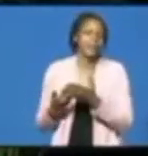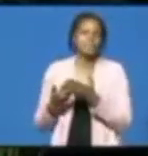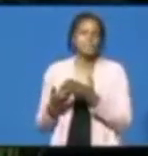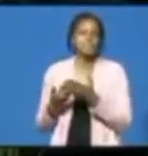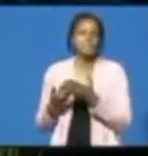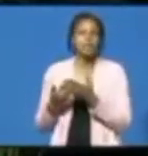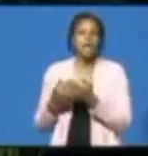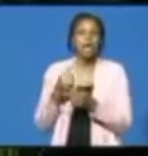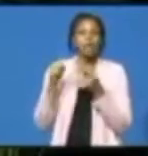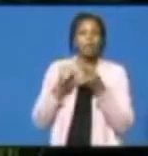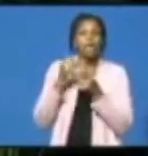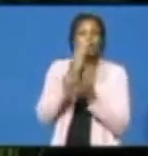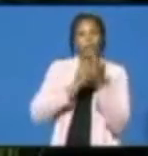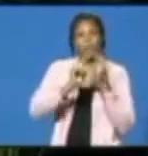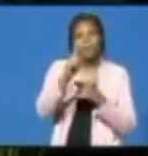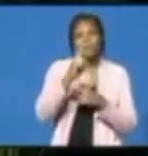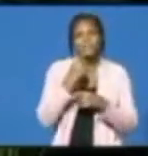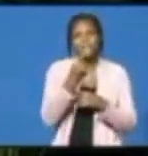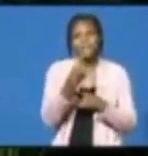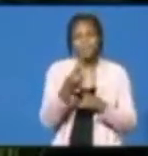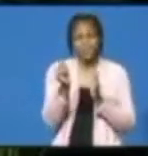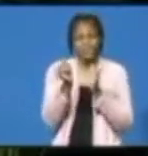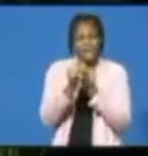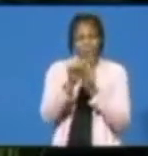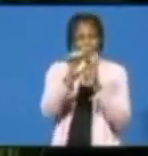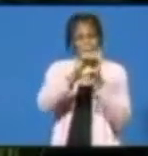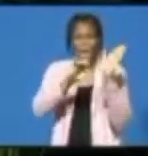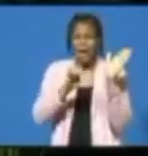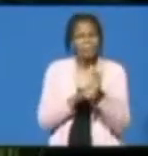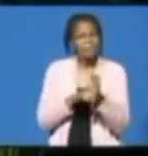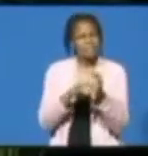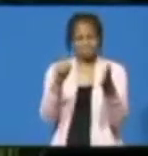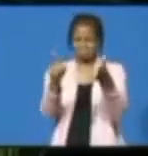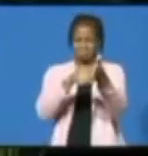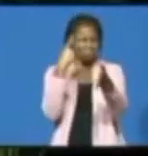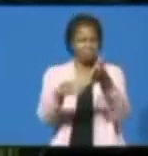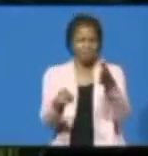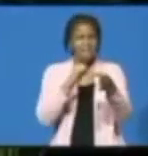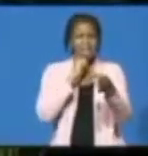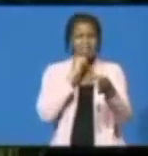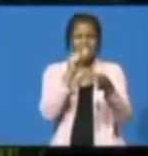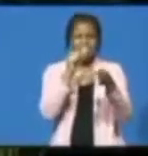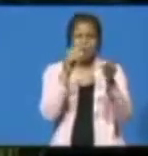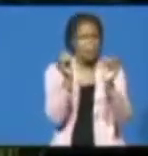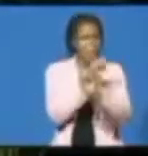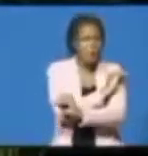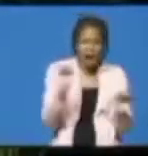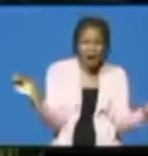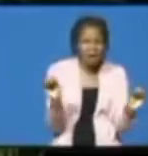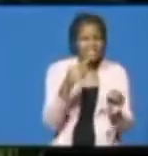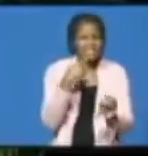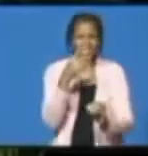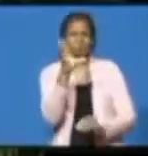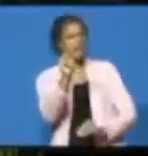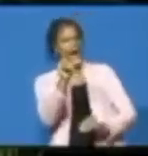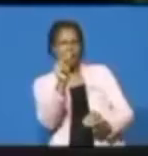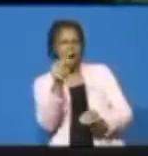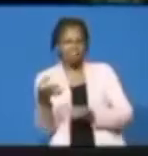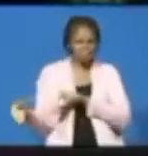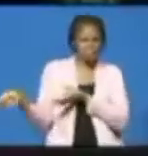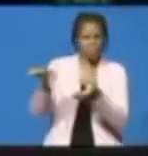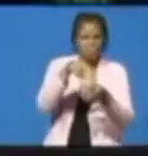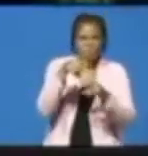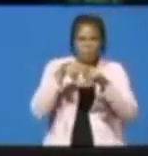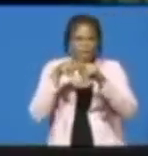somebody tells you that the commandments are done away with, tell them no, put in a little